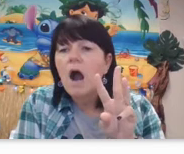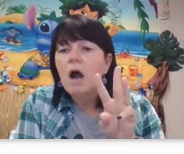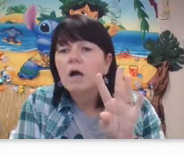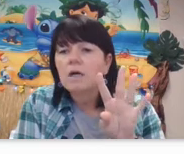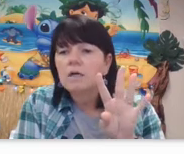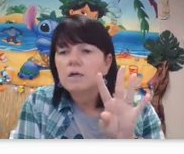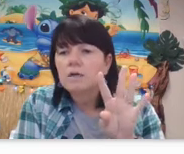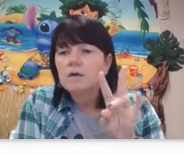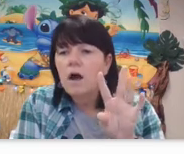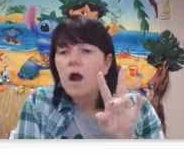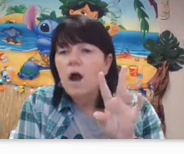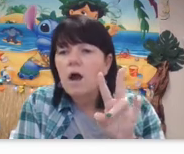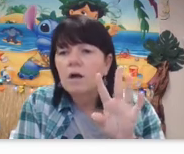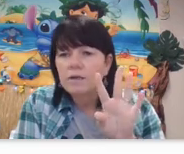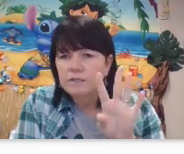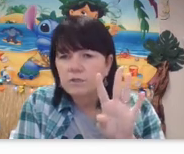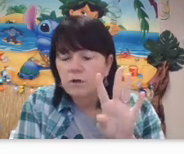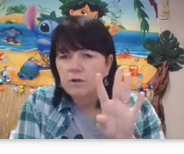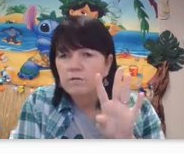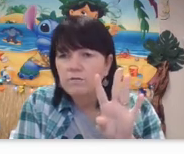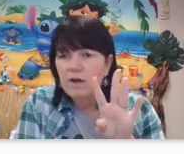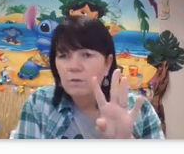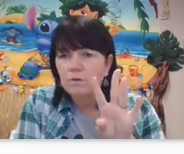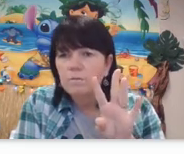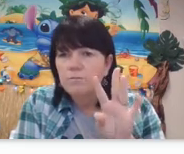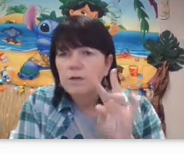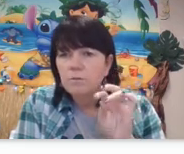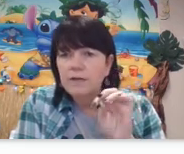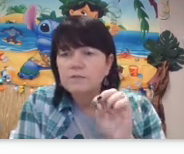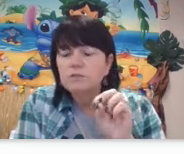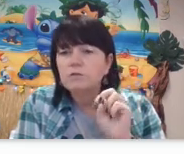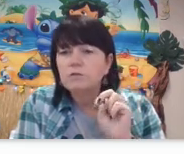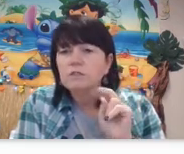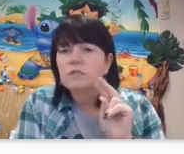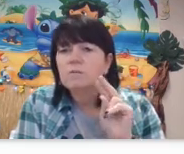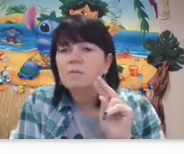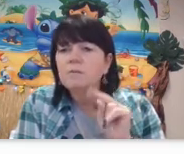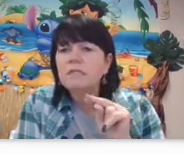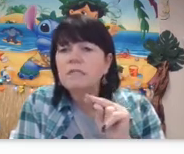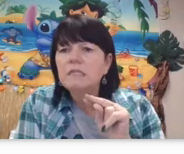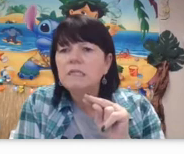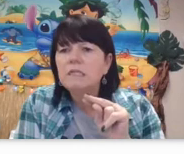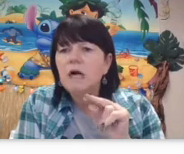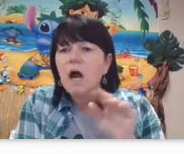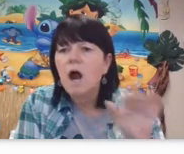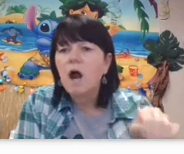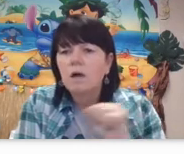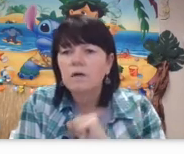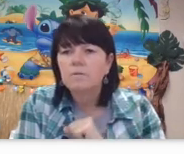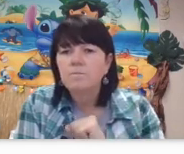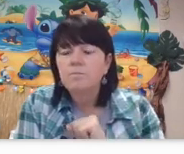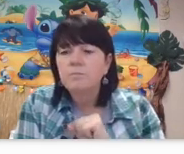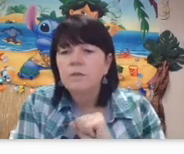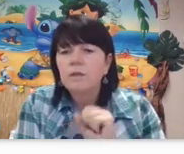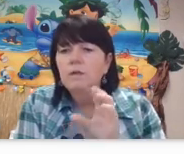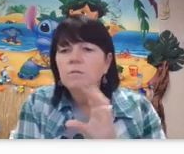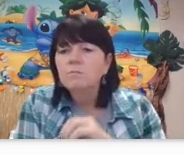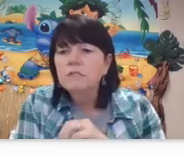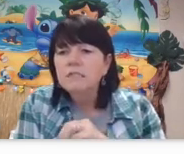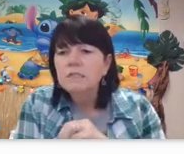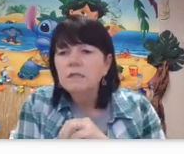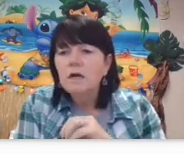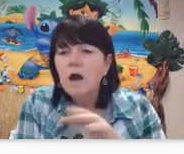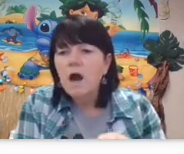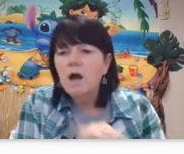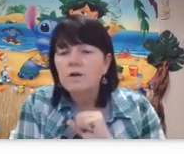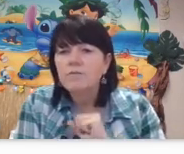a k, a is our vowel, right? So it's going to be bull ock,